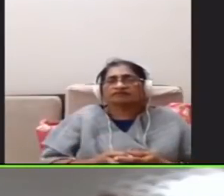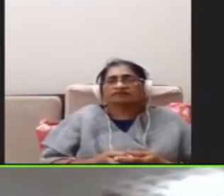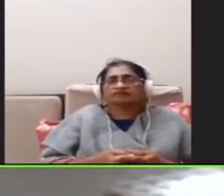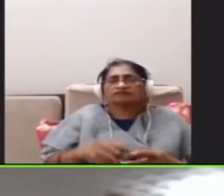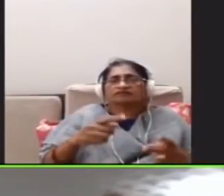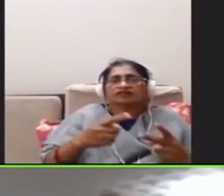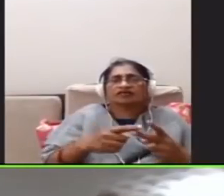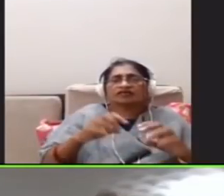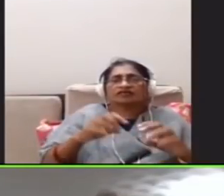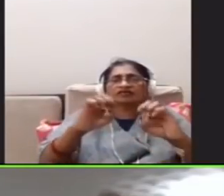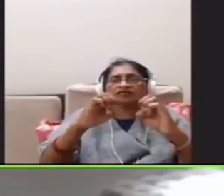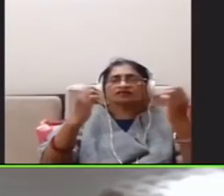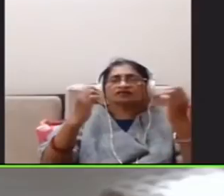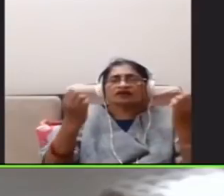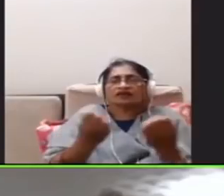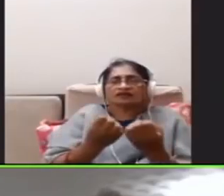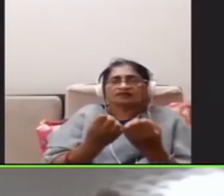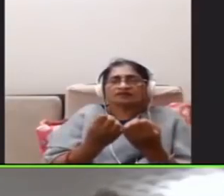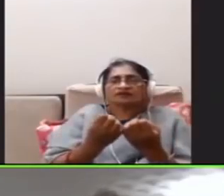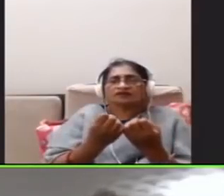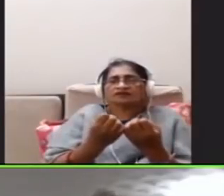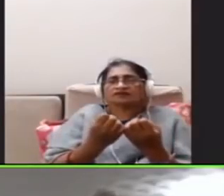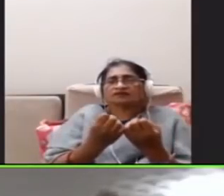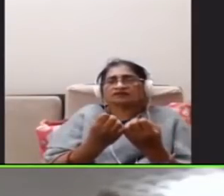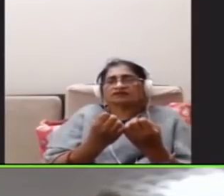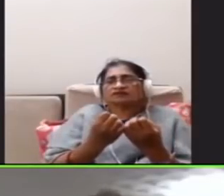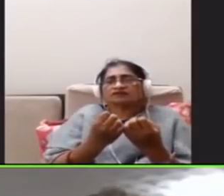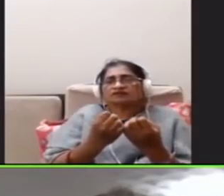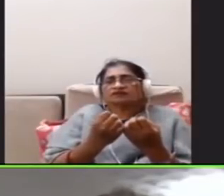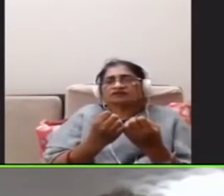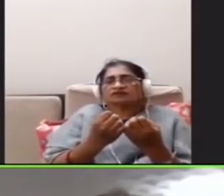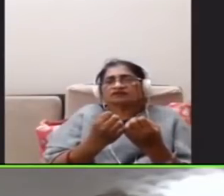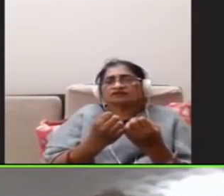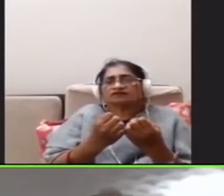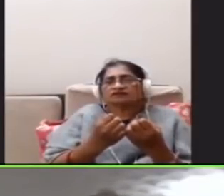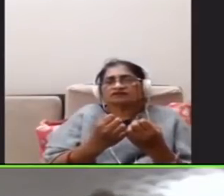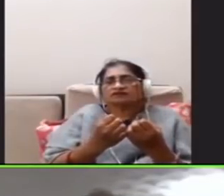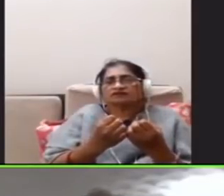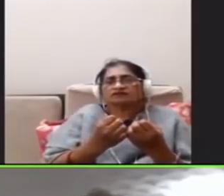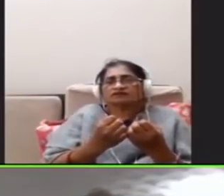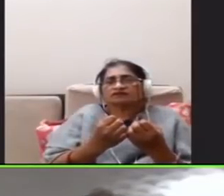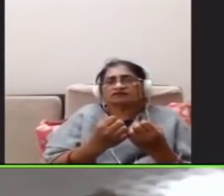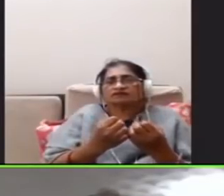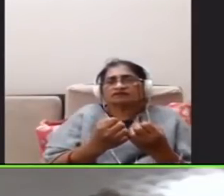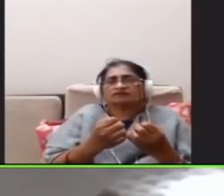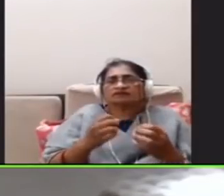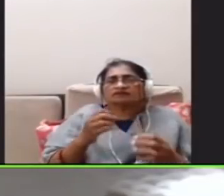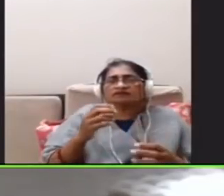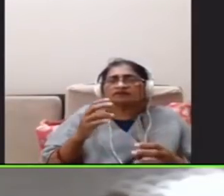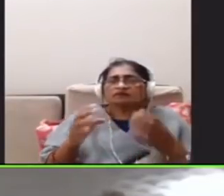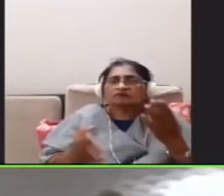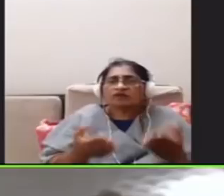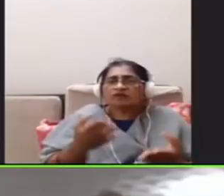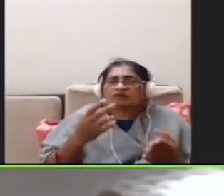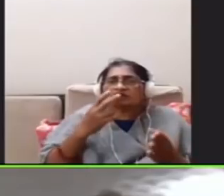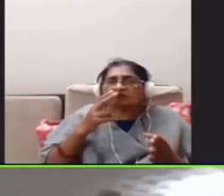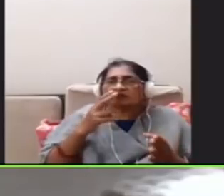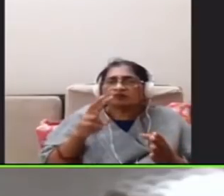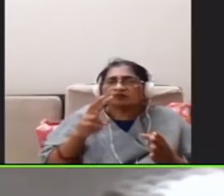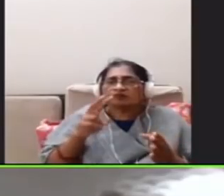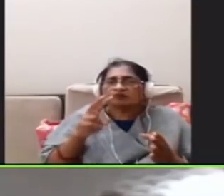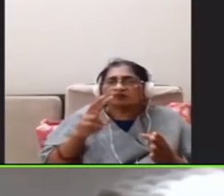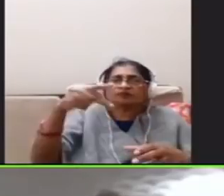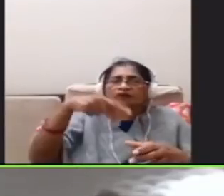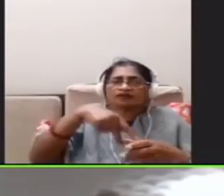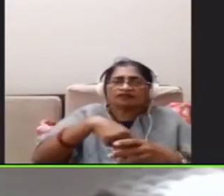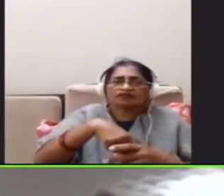environment. So ensuring that the environment that you're, doing your art in or you're participating in